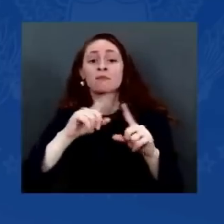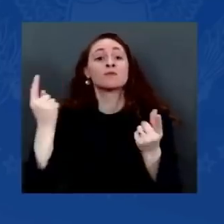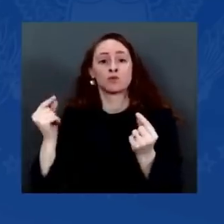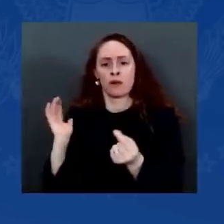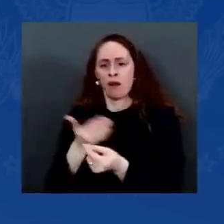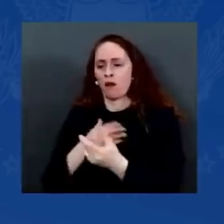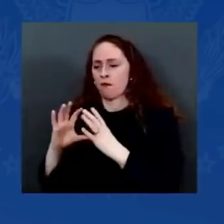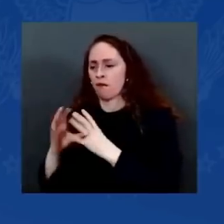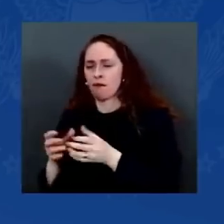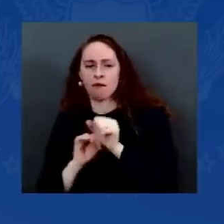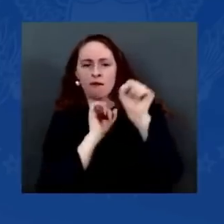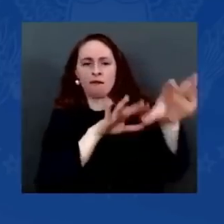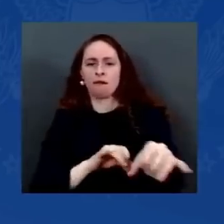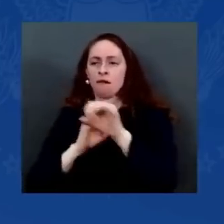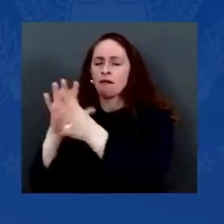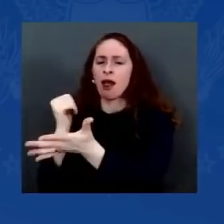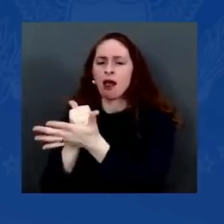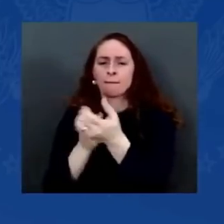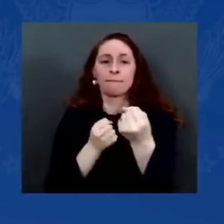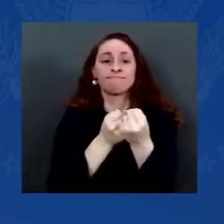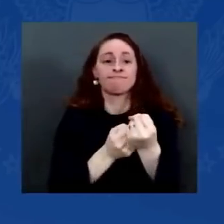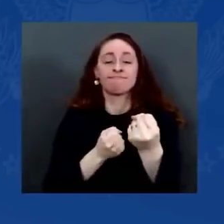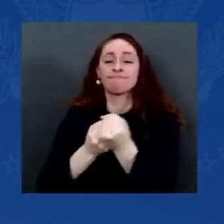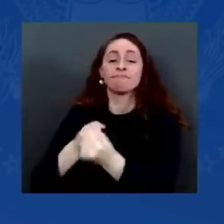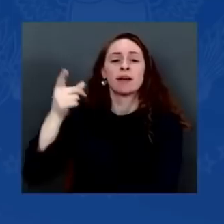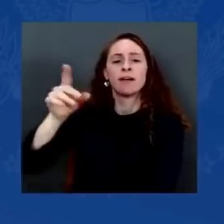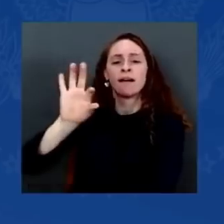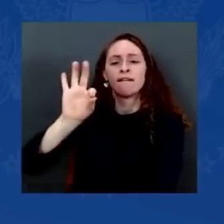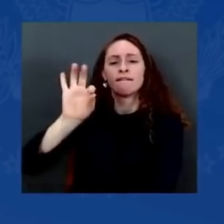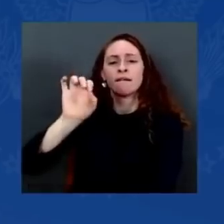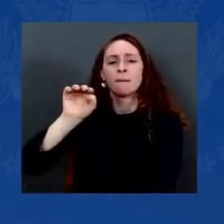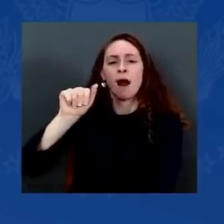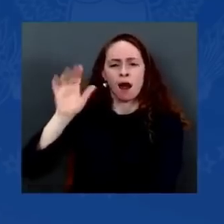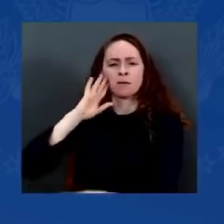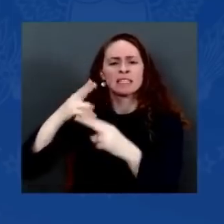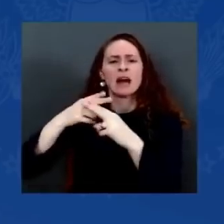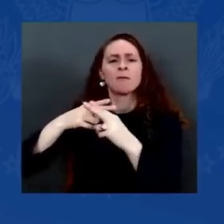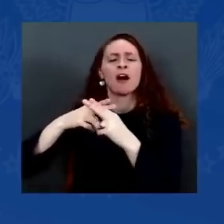all across the country where you can get that booster shot. We've opened,